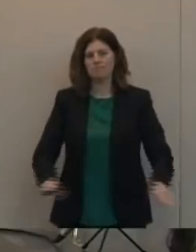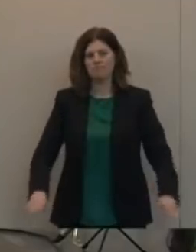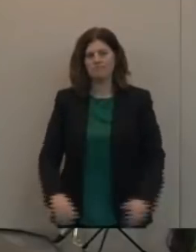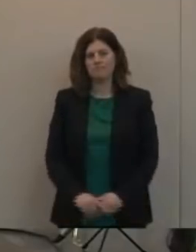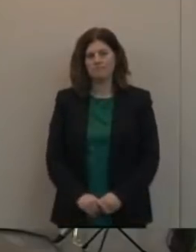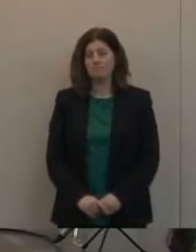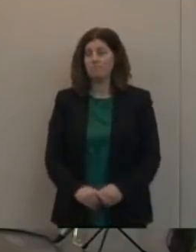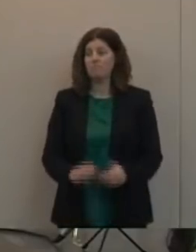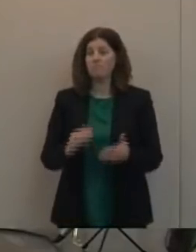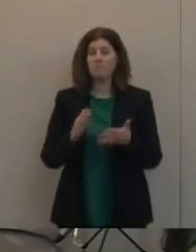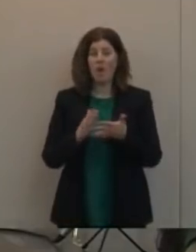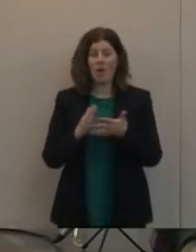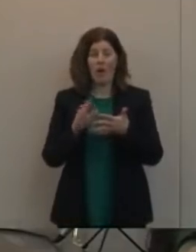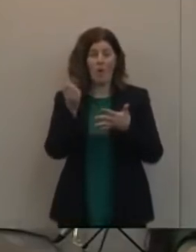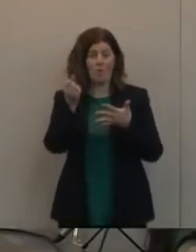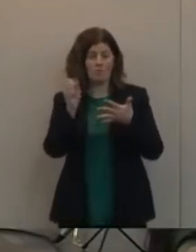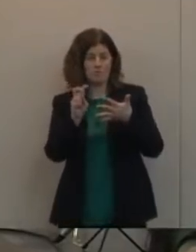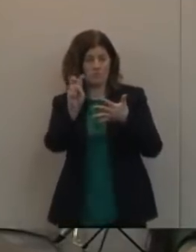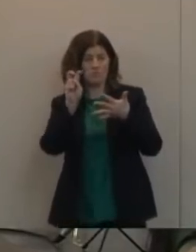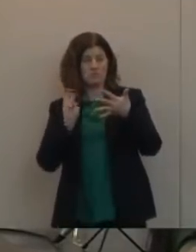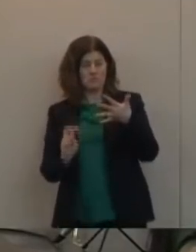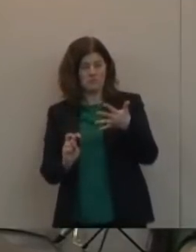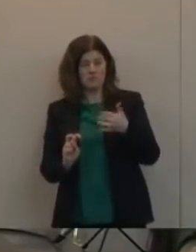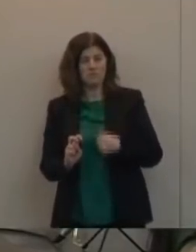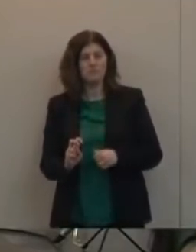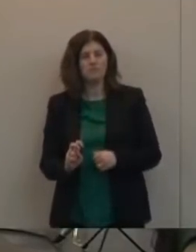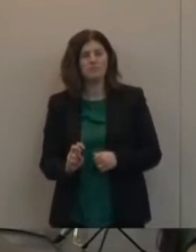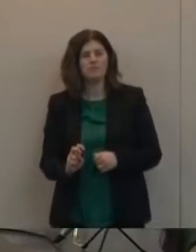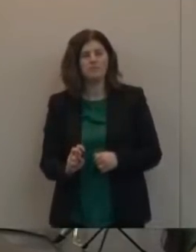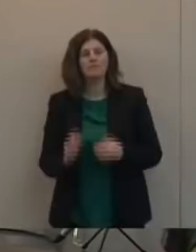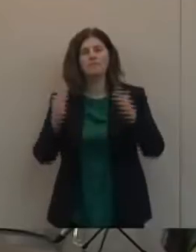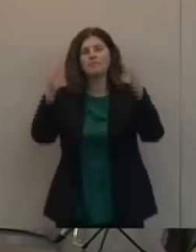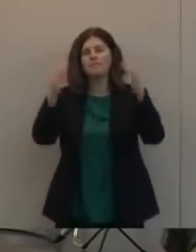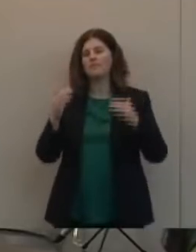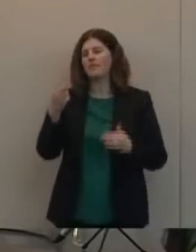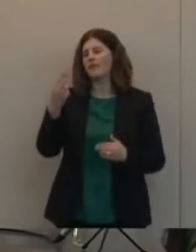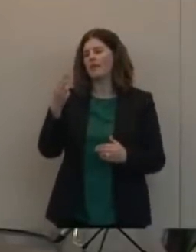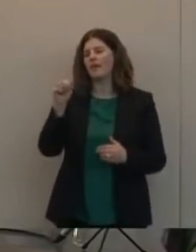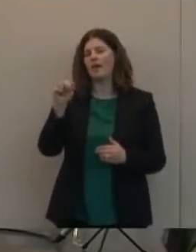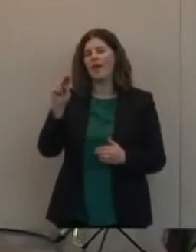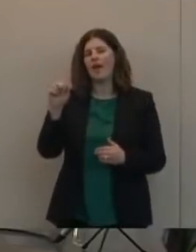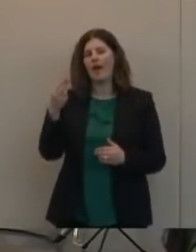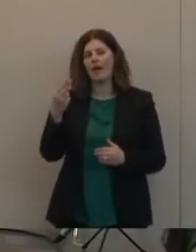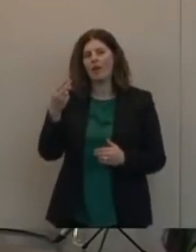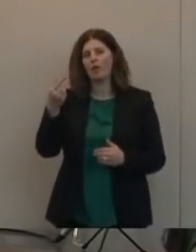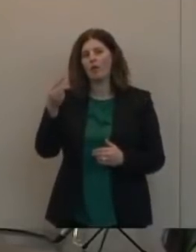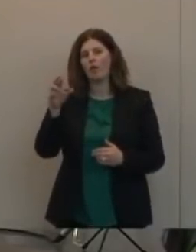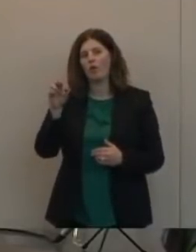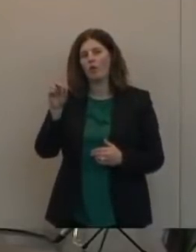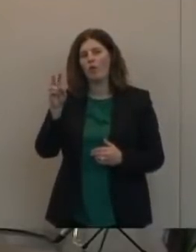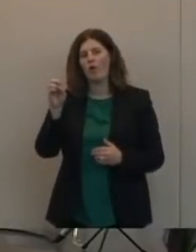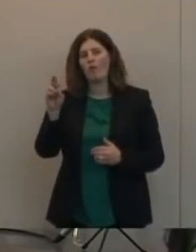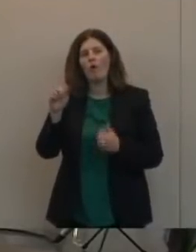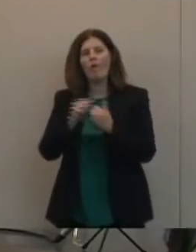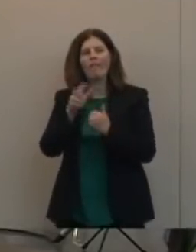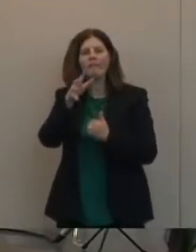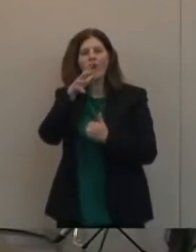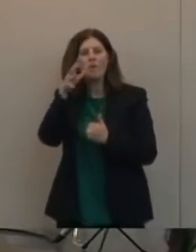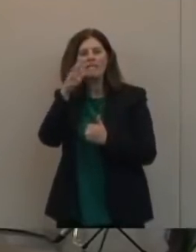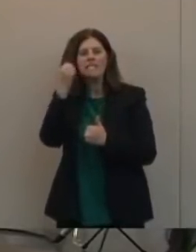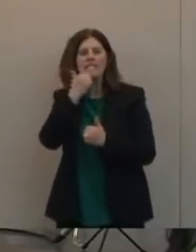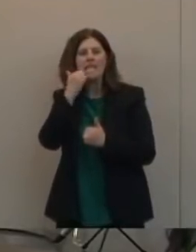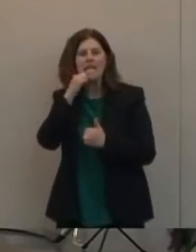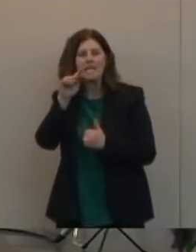All right, I'm going to come back to you. I'm going to go to Hannah Grover with Farmington Daily Times. Hannah, you're unmuted. Do we